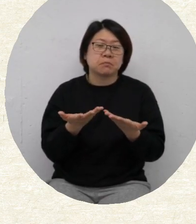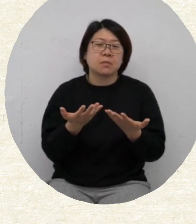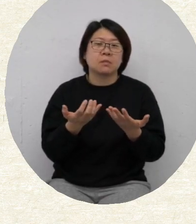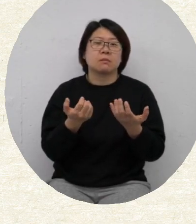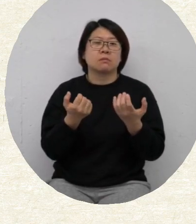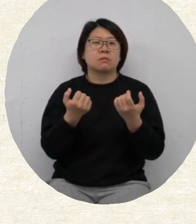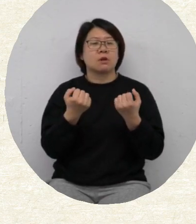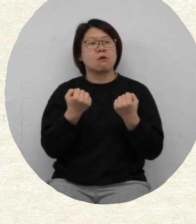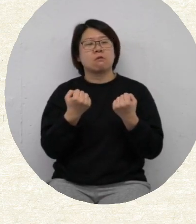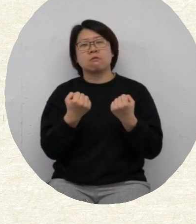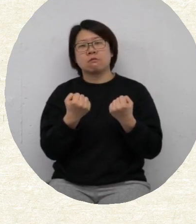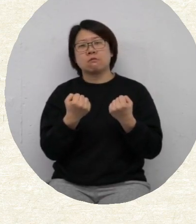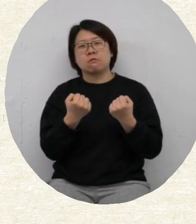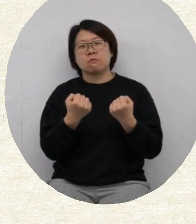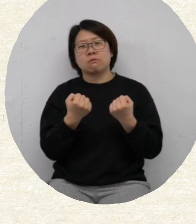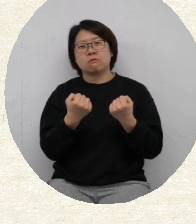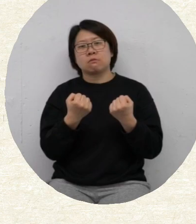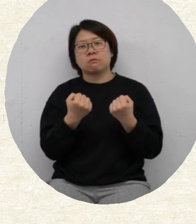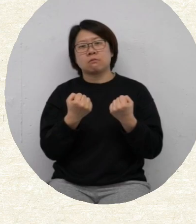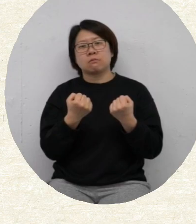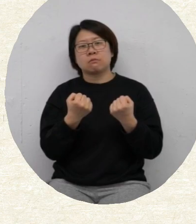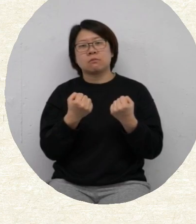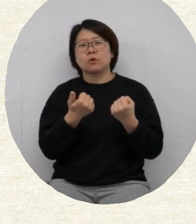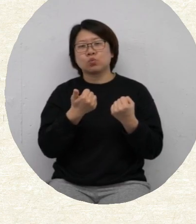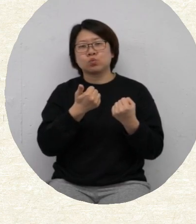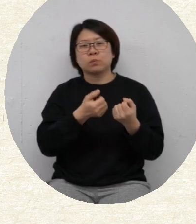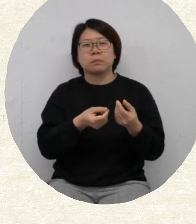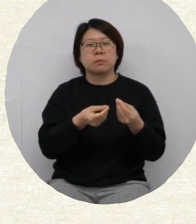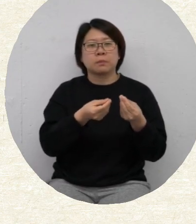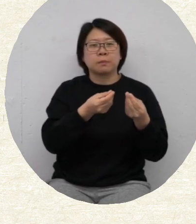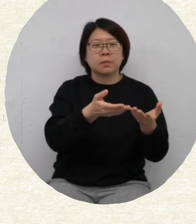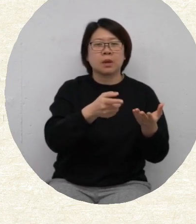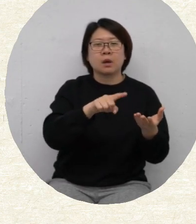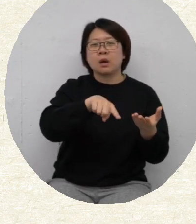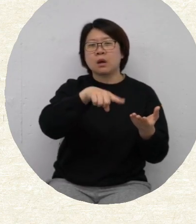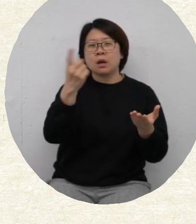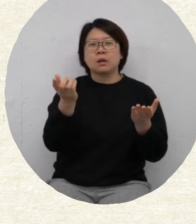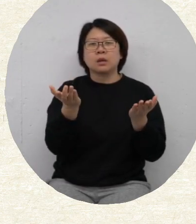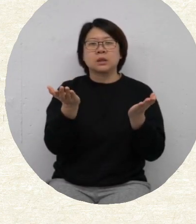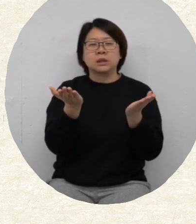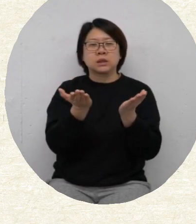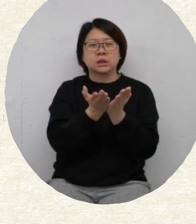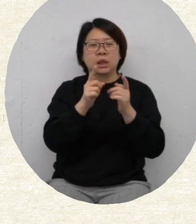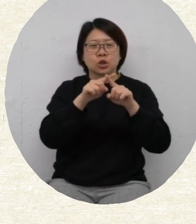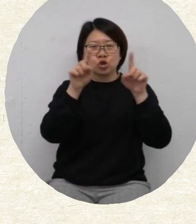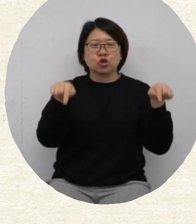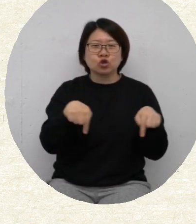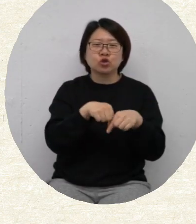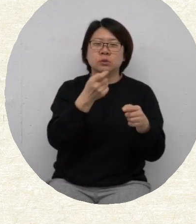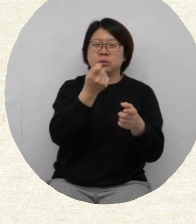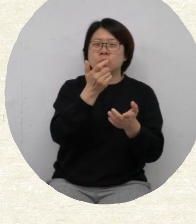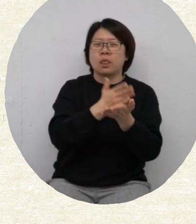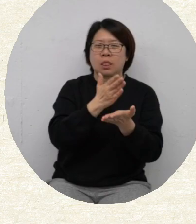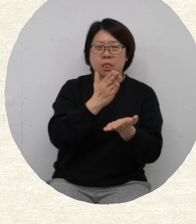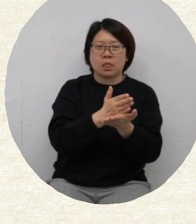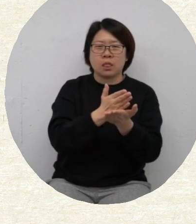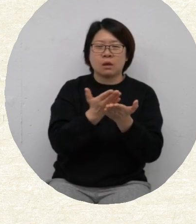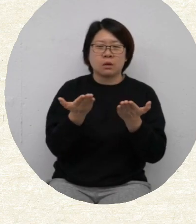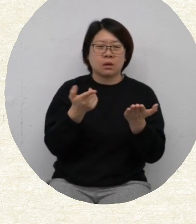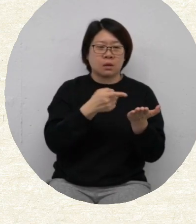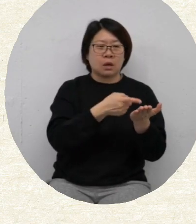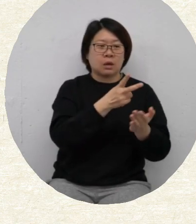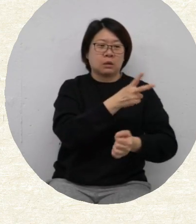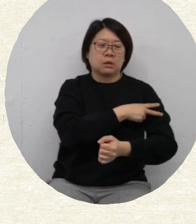just awarded of a postgrad diploma instead of a master. That's how things work.